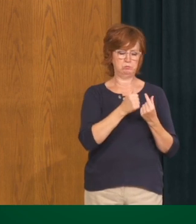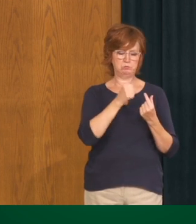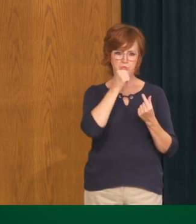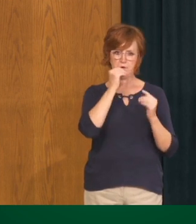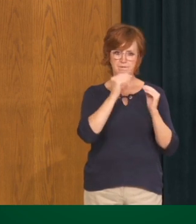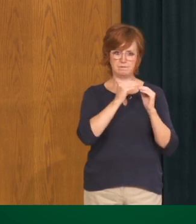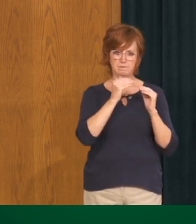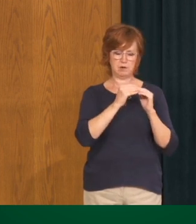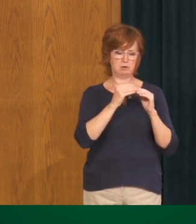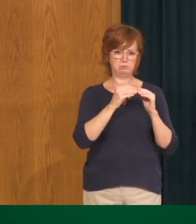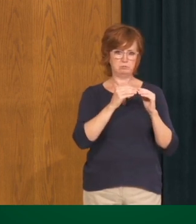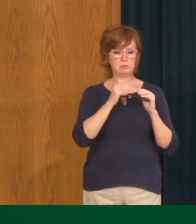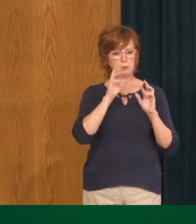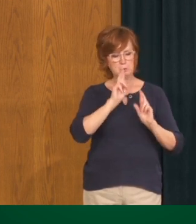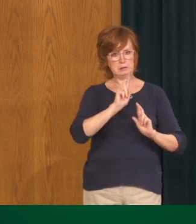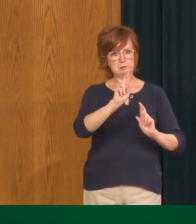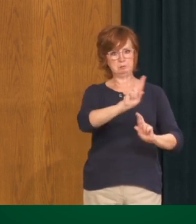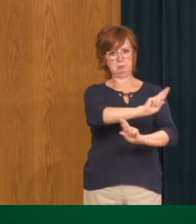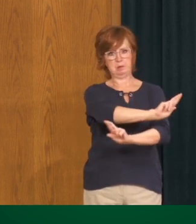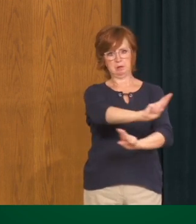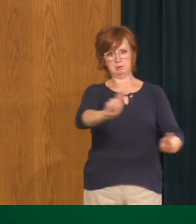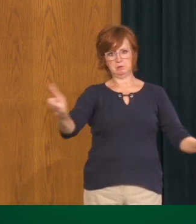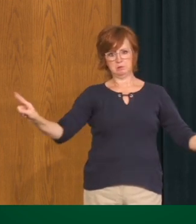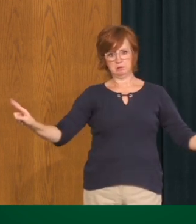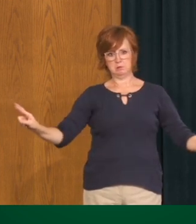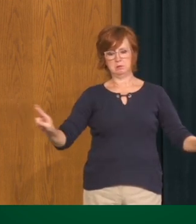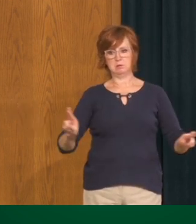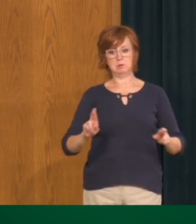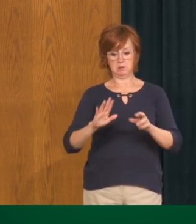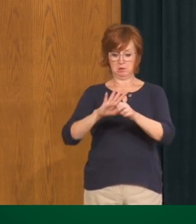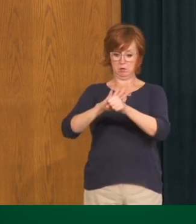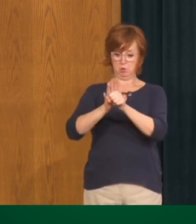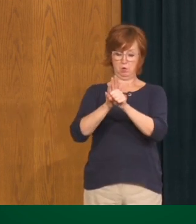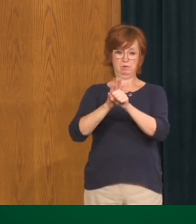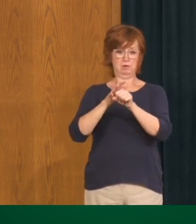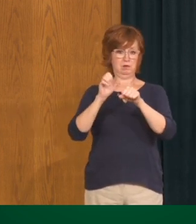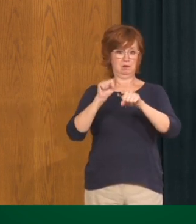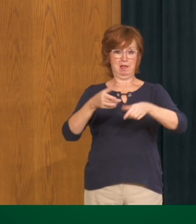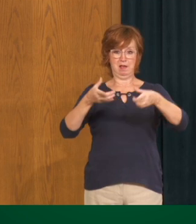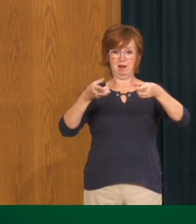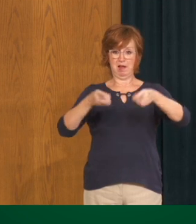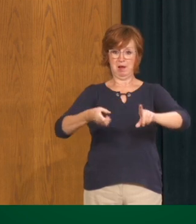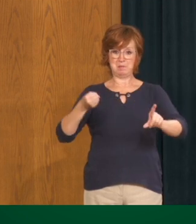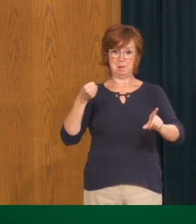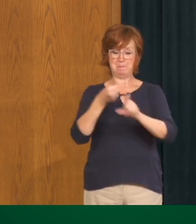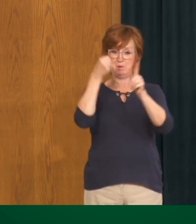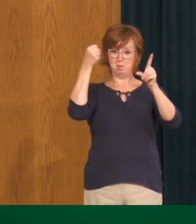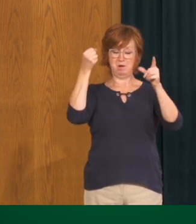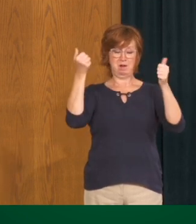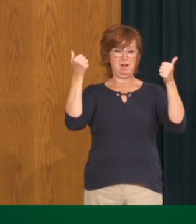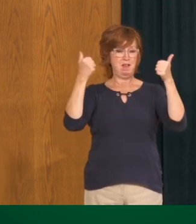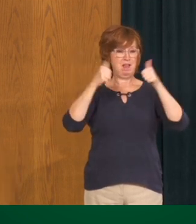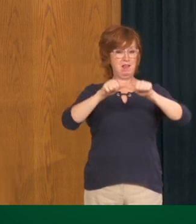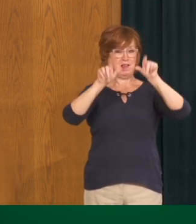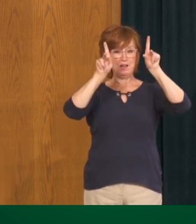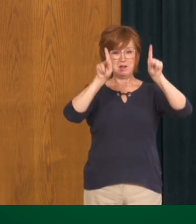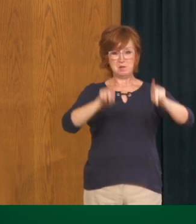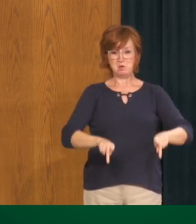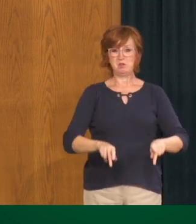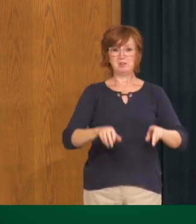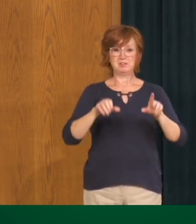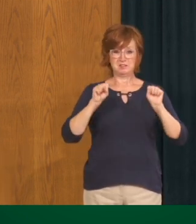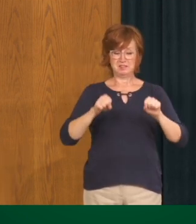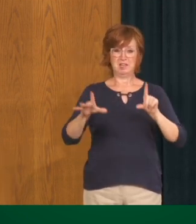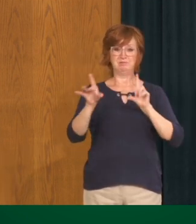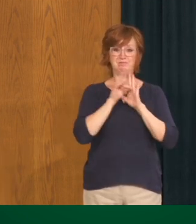an ongoing fashion. I think we need to respect that COVID can happen anywhere to anyone, and we just need to deal with it in